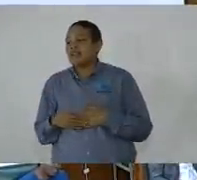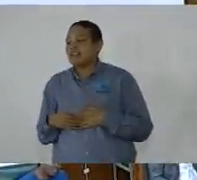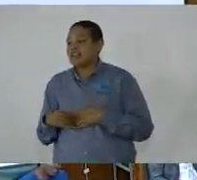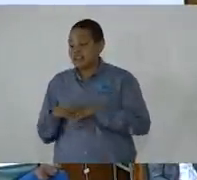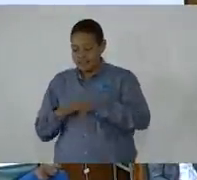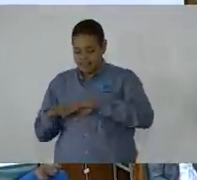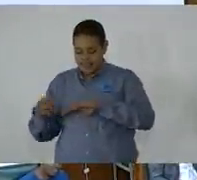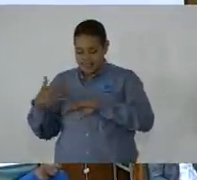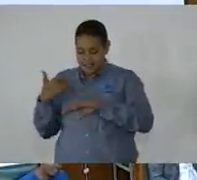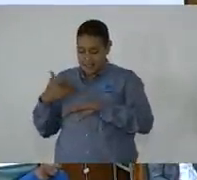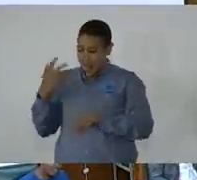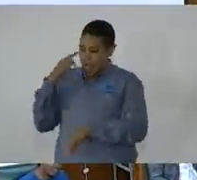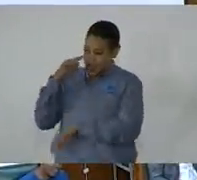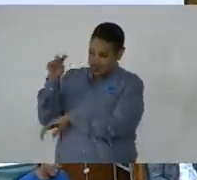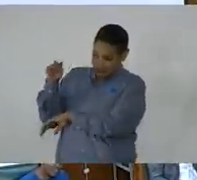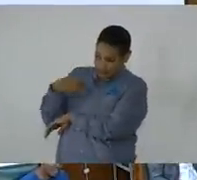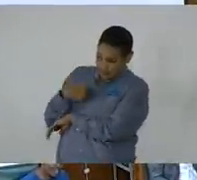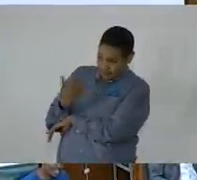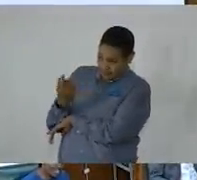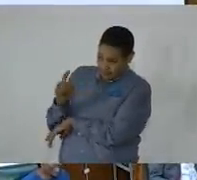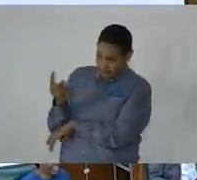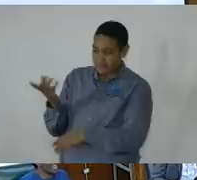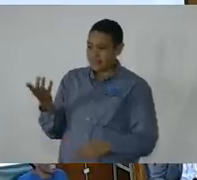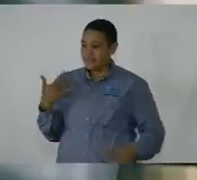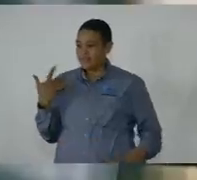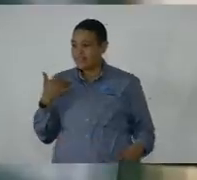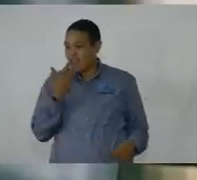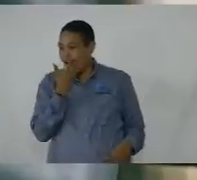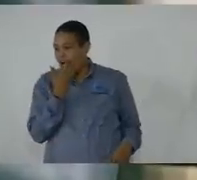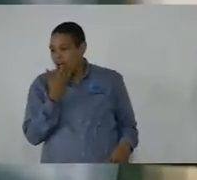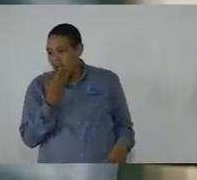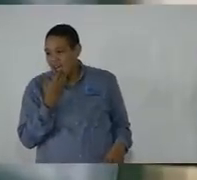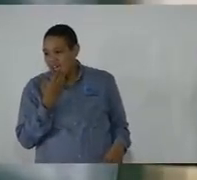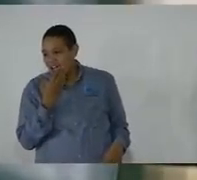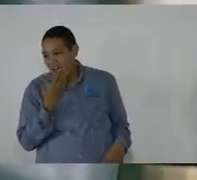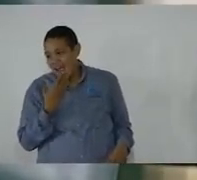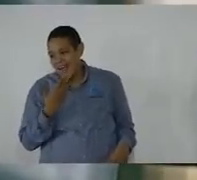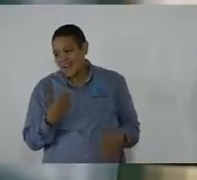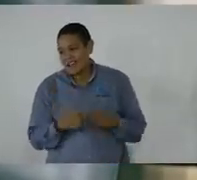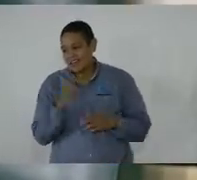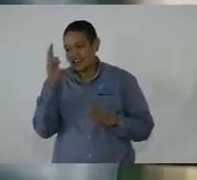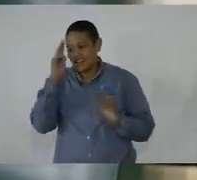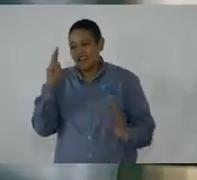I could feel all the eyes on me at that moment. The Most Honourable